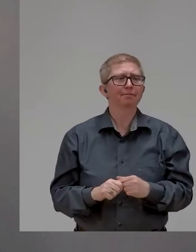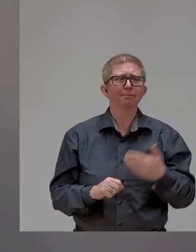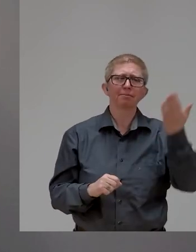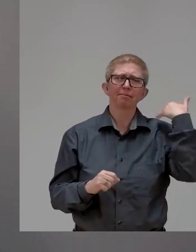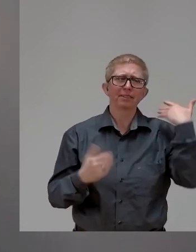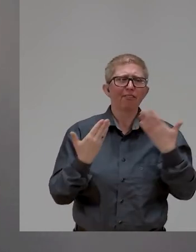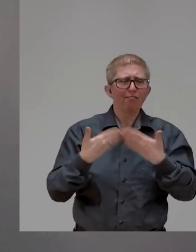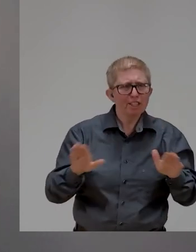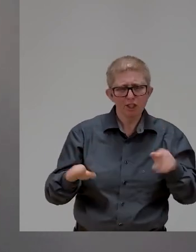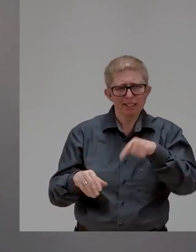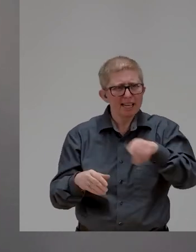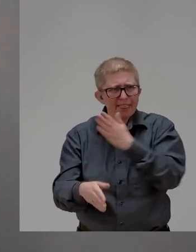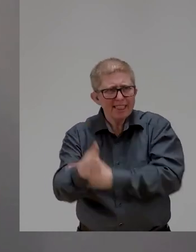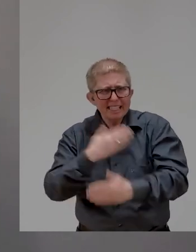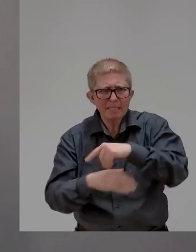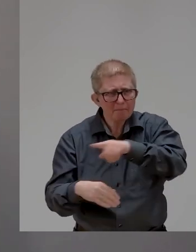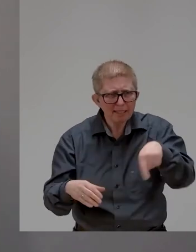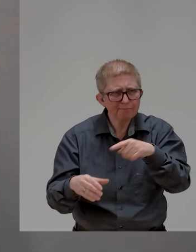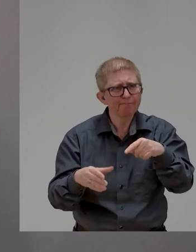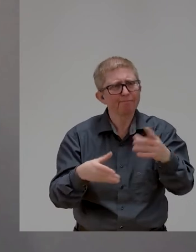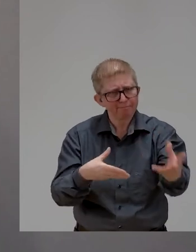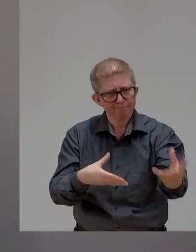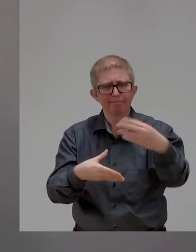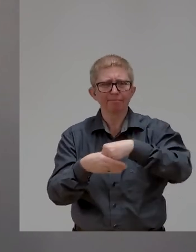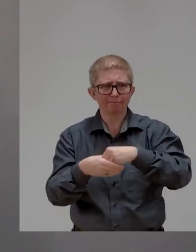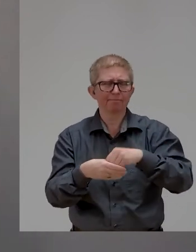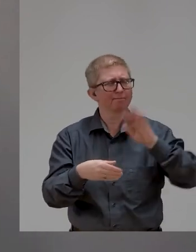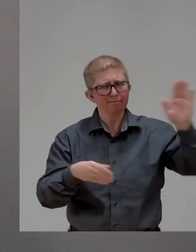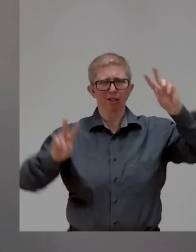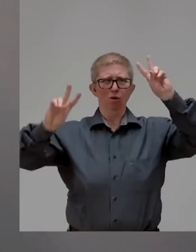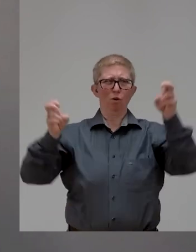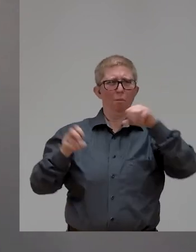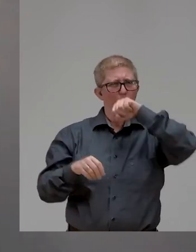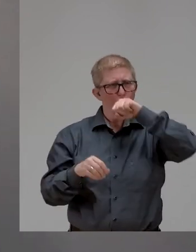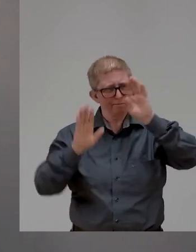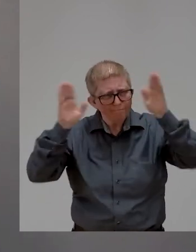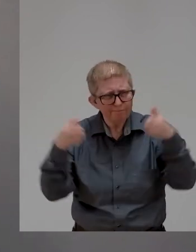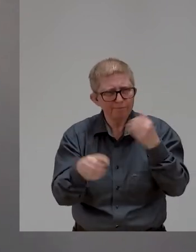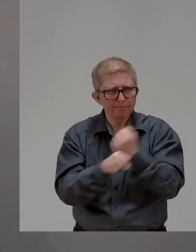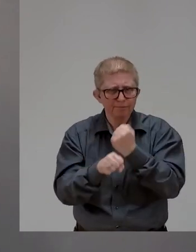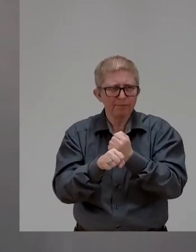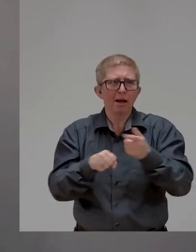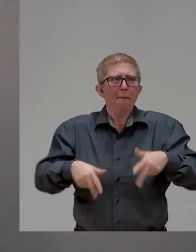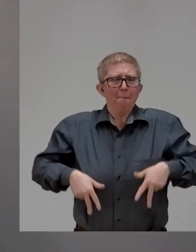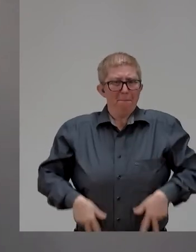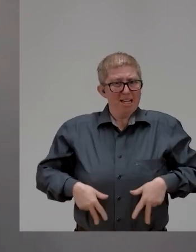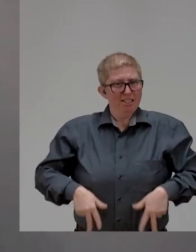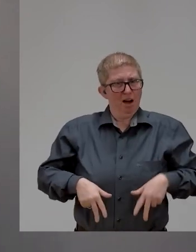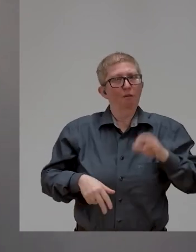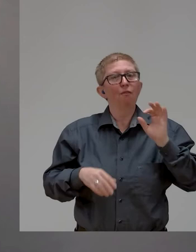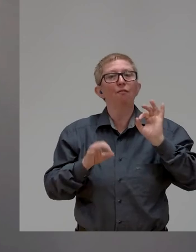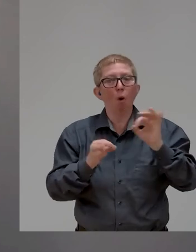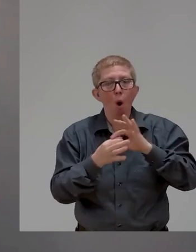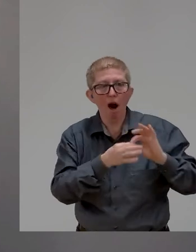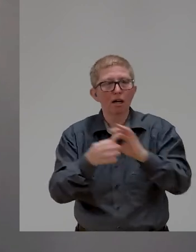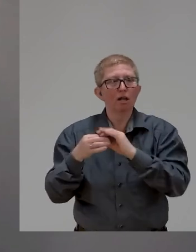disability inclusion. In her former role of Minister for Social Solidarity in Egypt, she passed